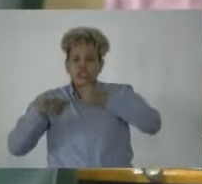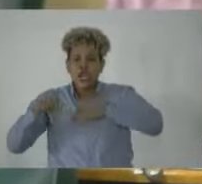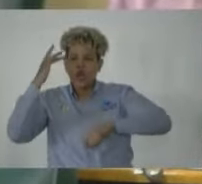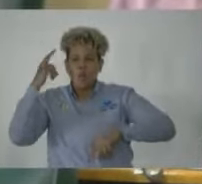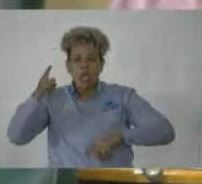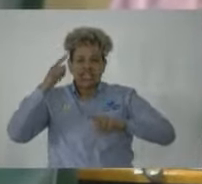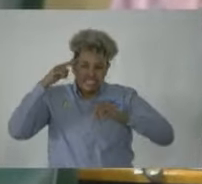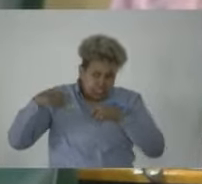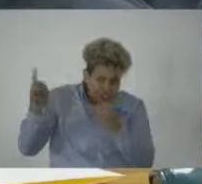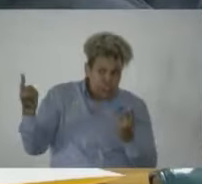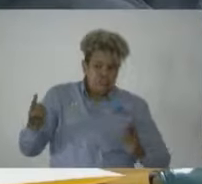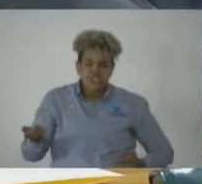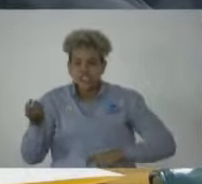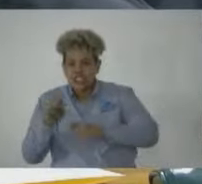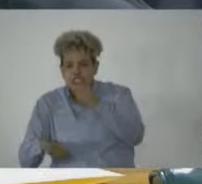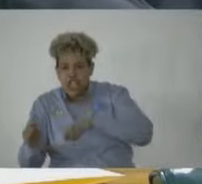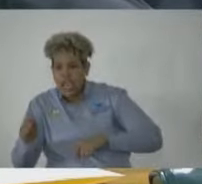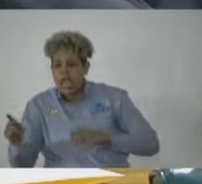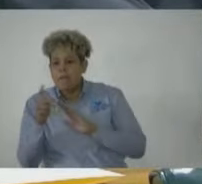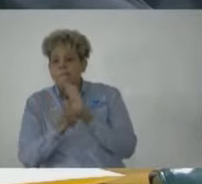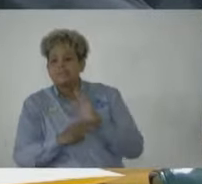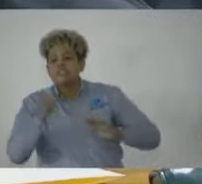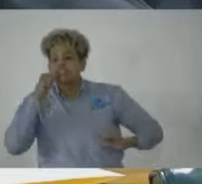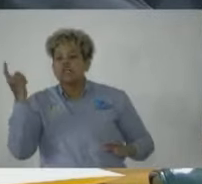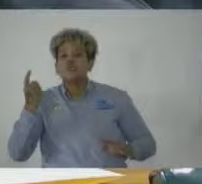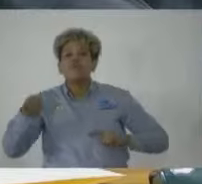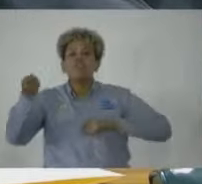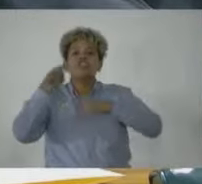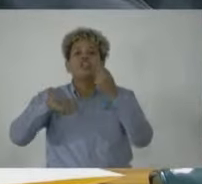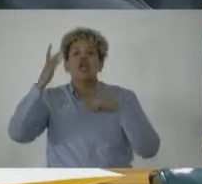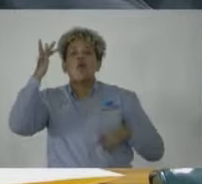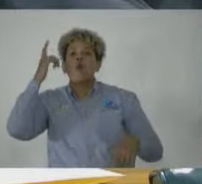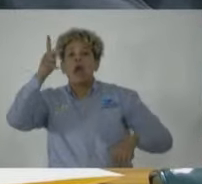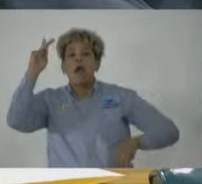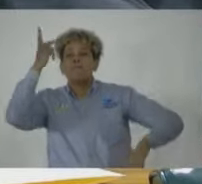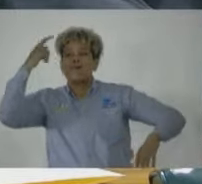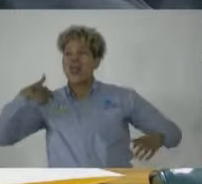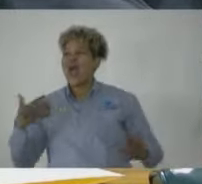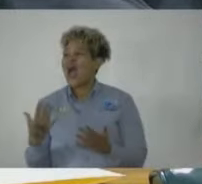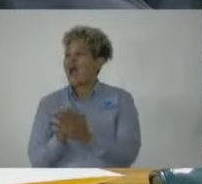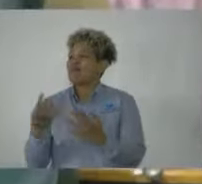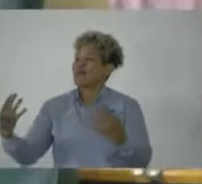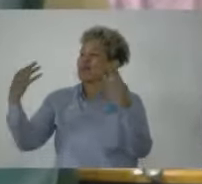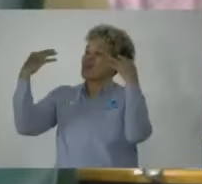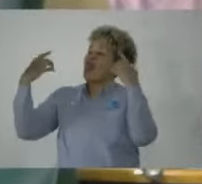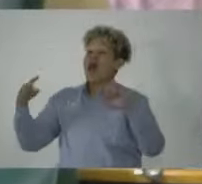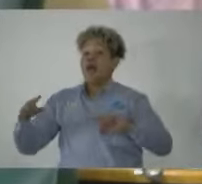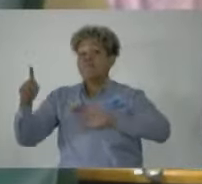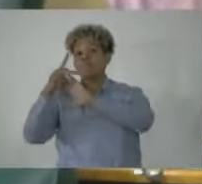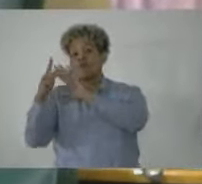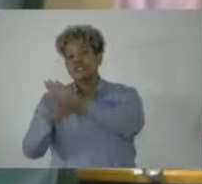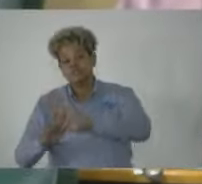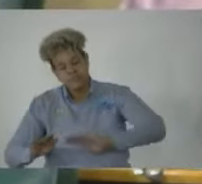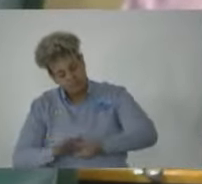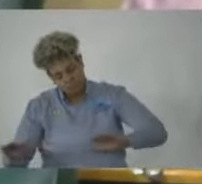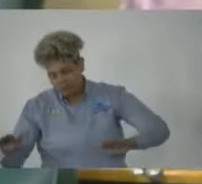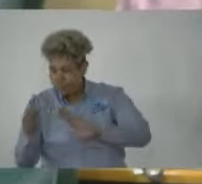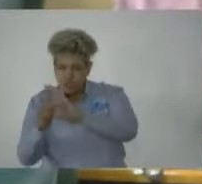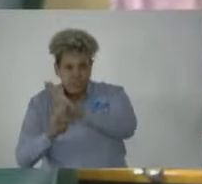you disagree. Principle is not something that changes because of political opportunity. Principle is principle.